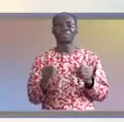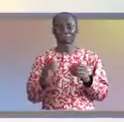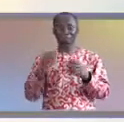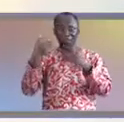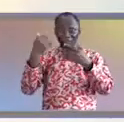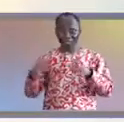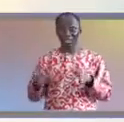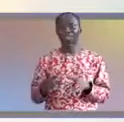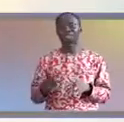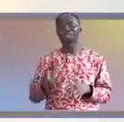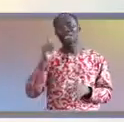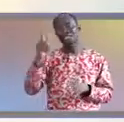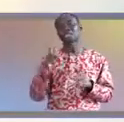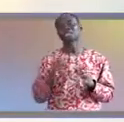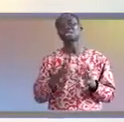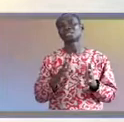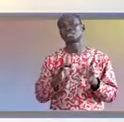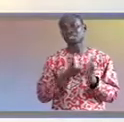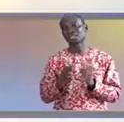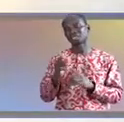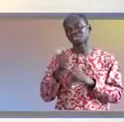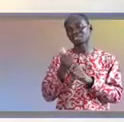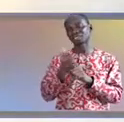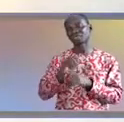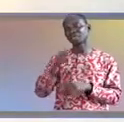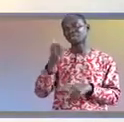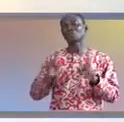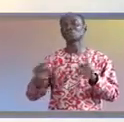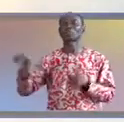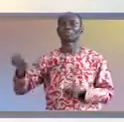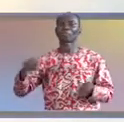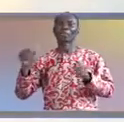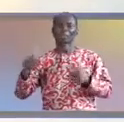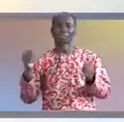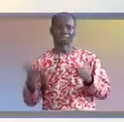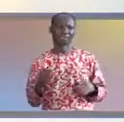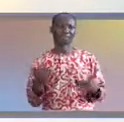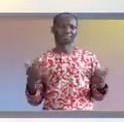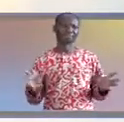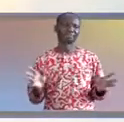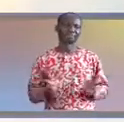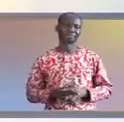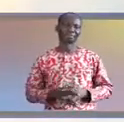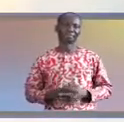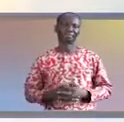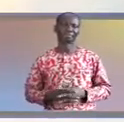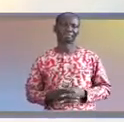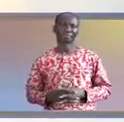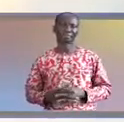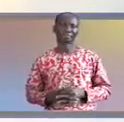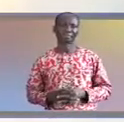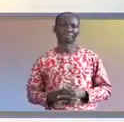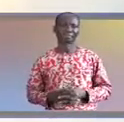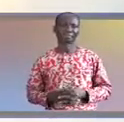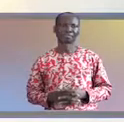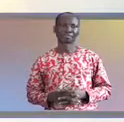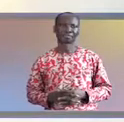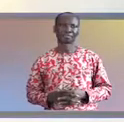asu na eno no na ekoka Yohani esubo ho. In support of John's